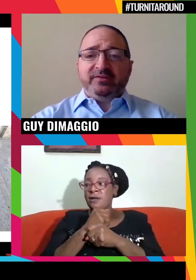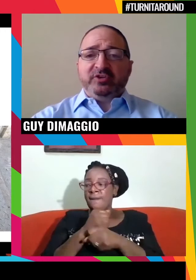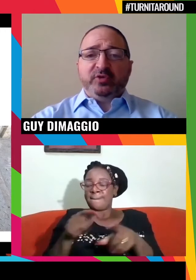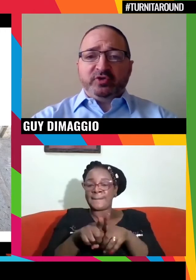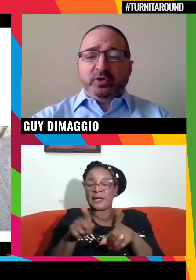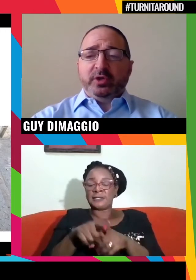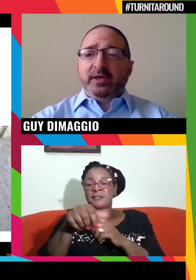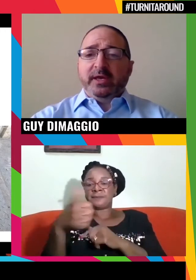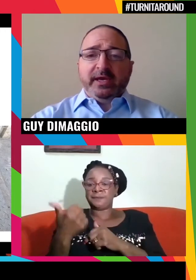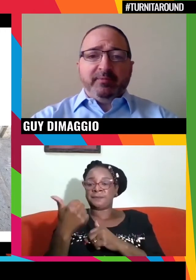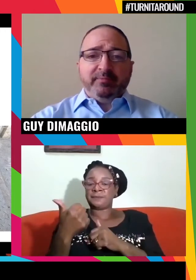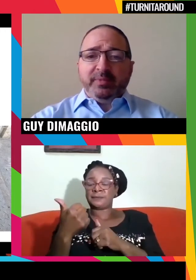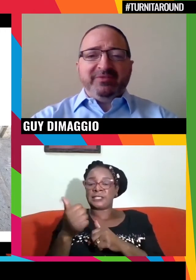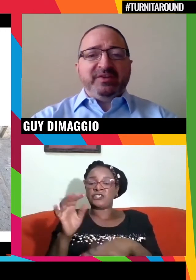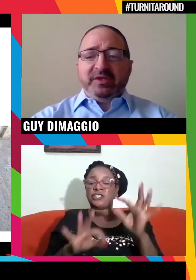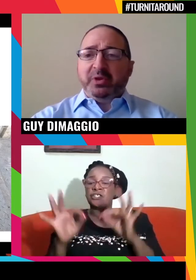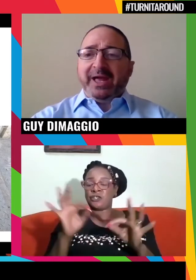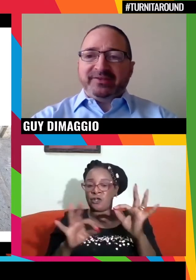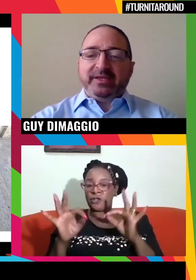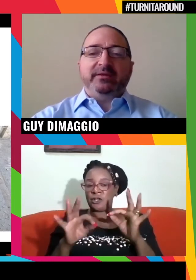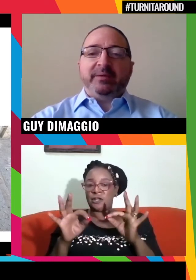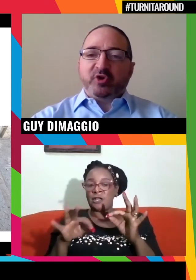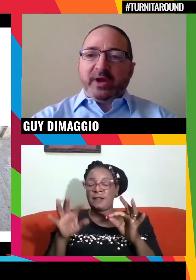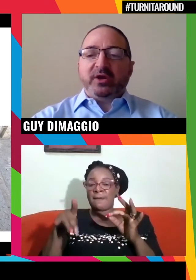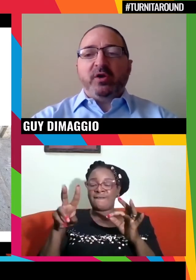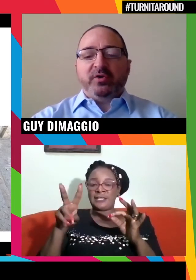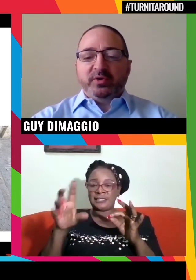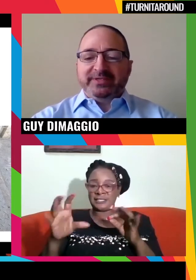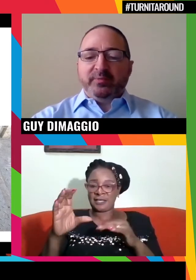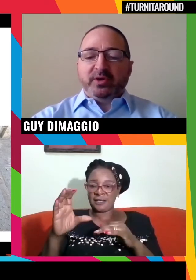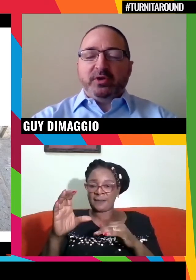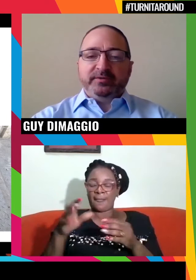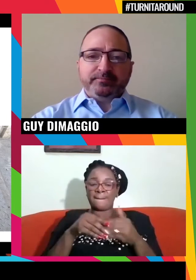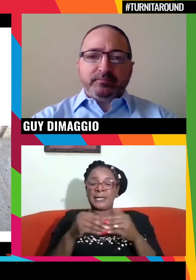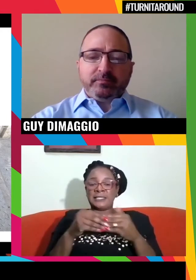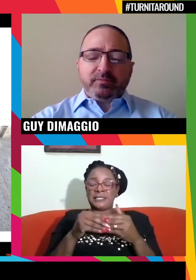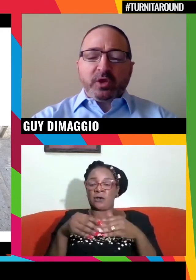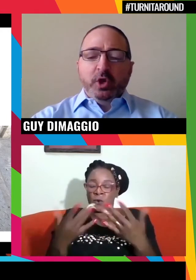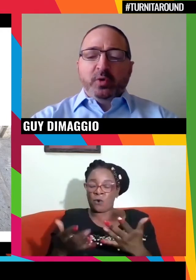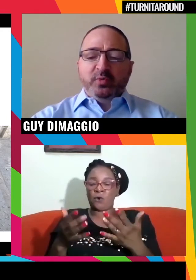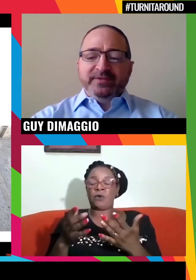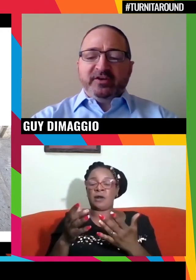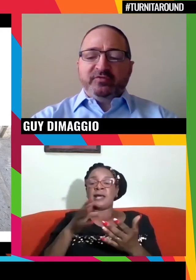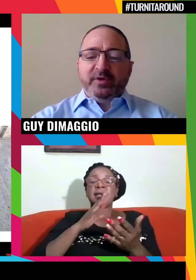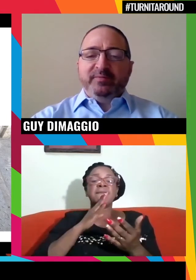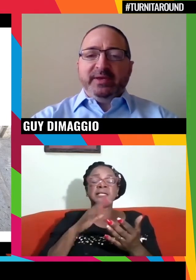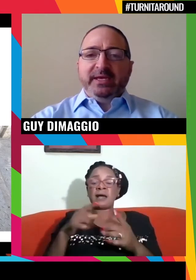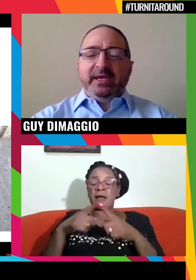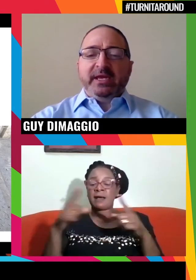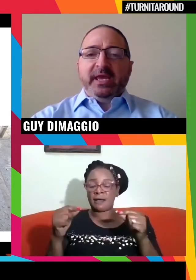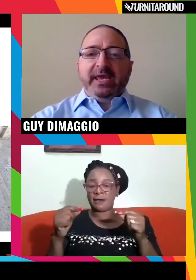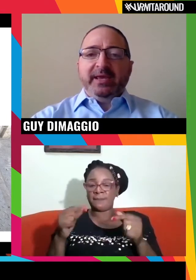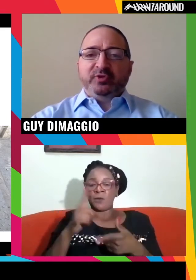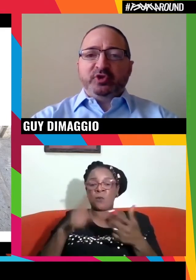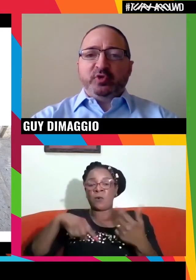just as a traditional PVC plastic type of credit card or debit card, what we've done is we've